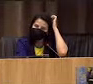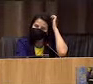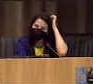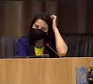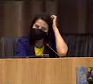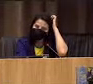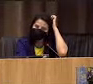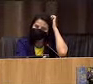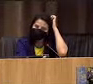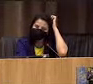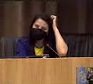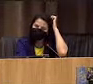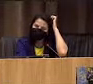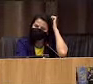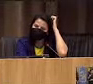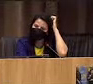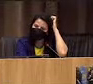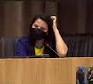And